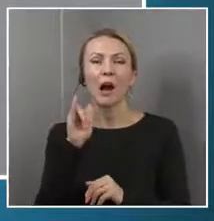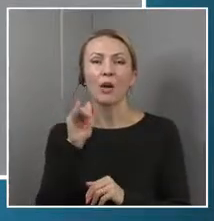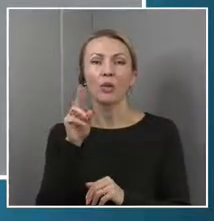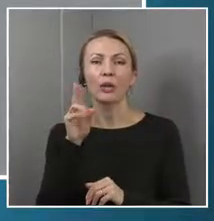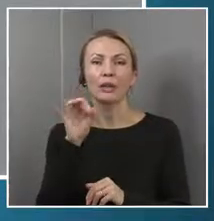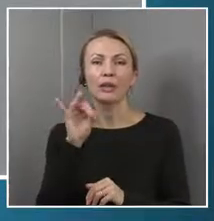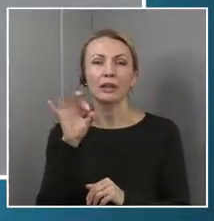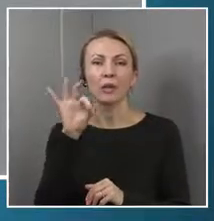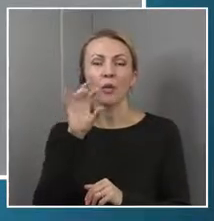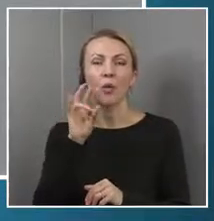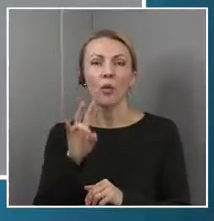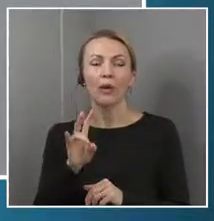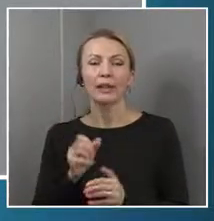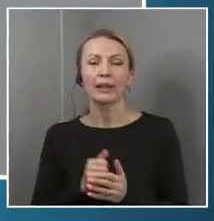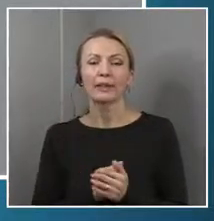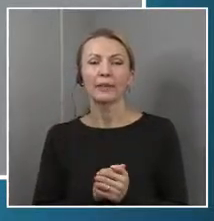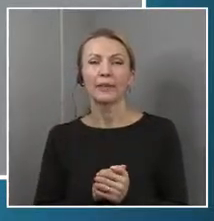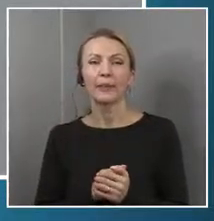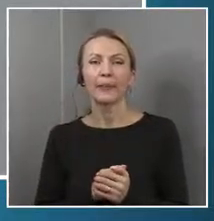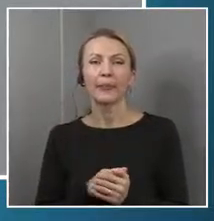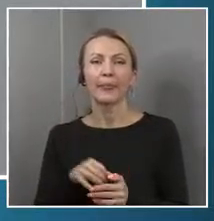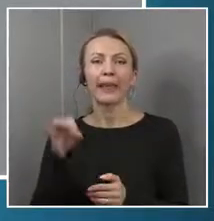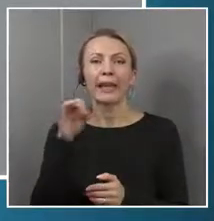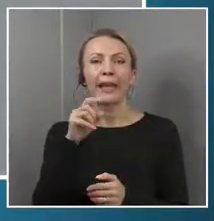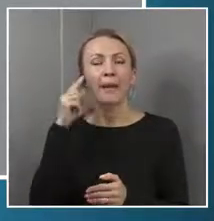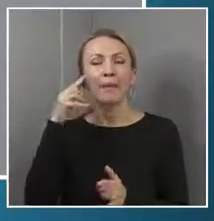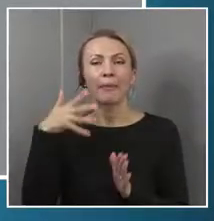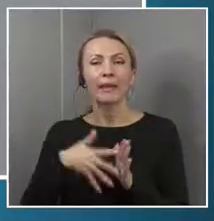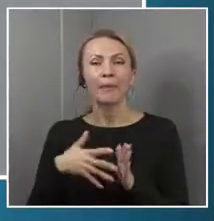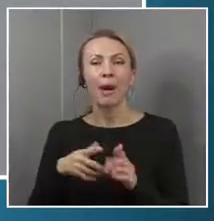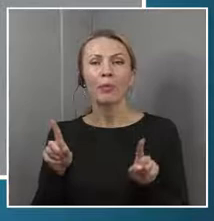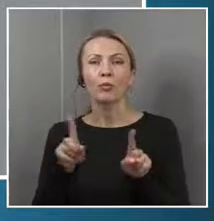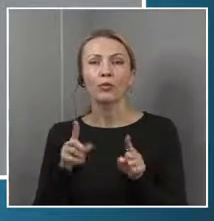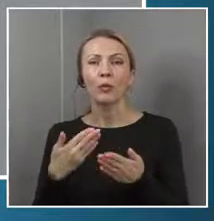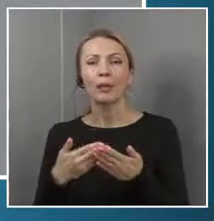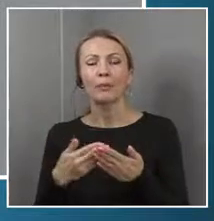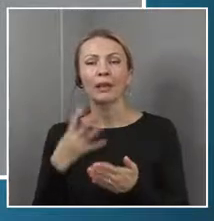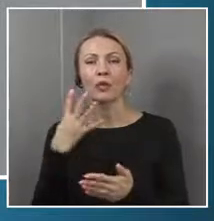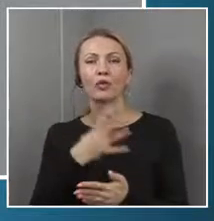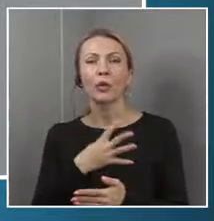Picasso's paintings for $600 million.